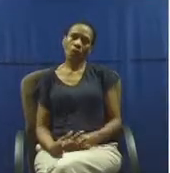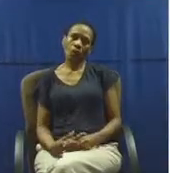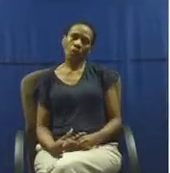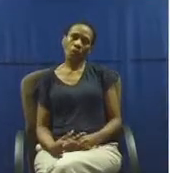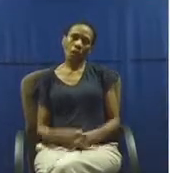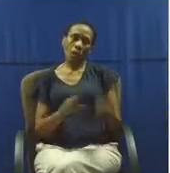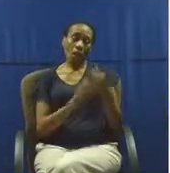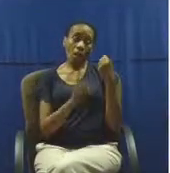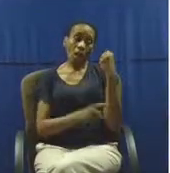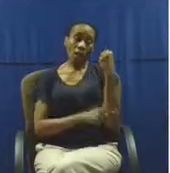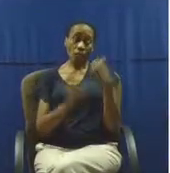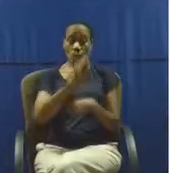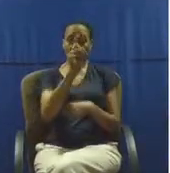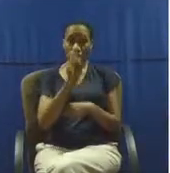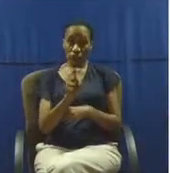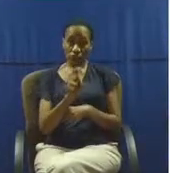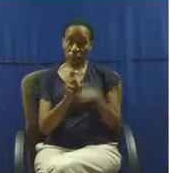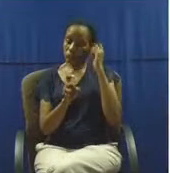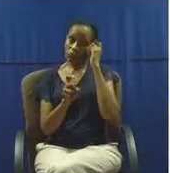The last question